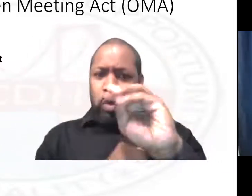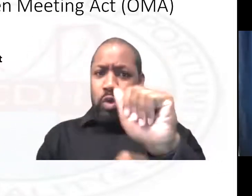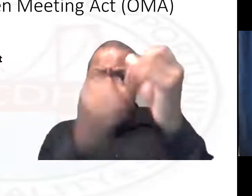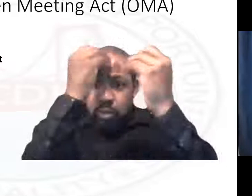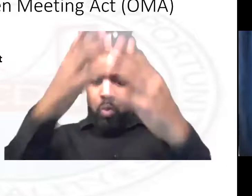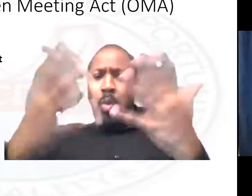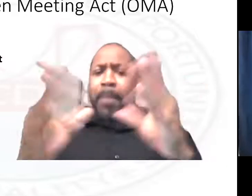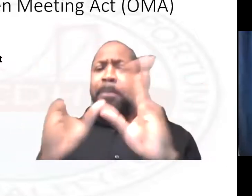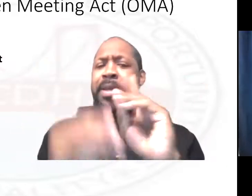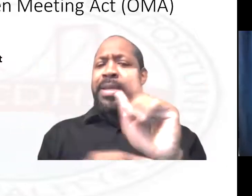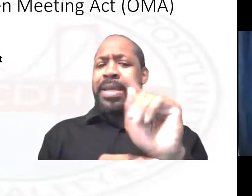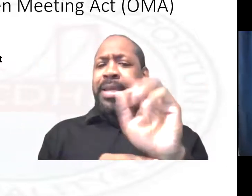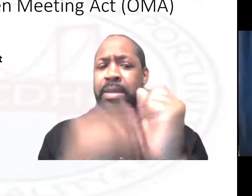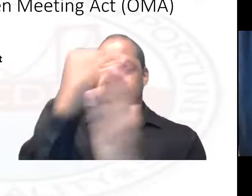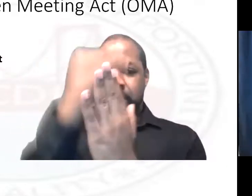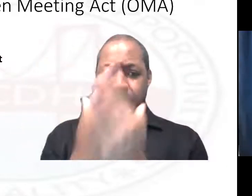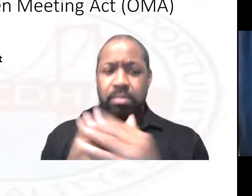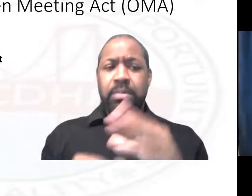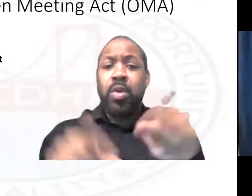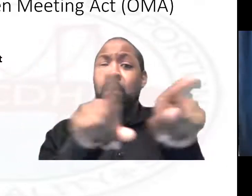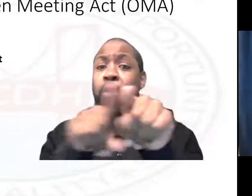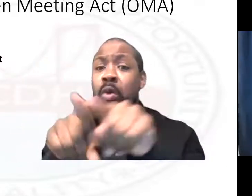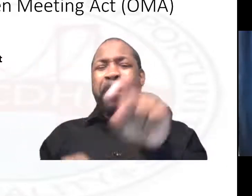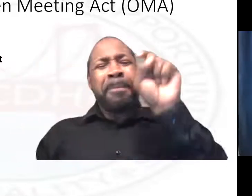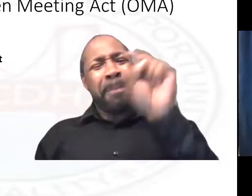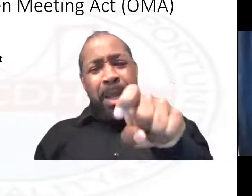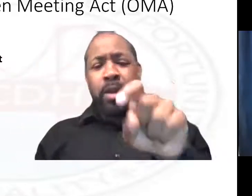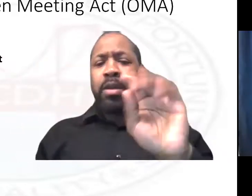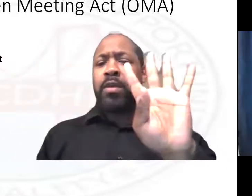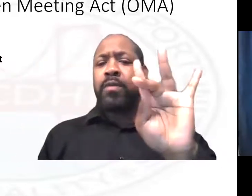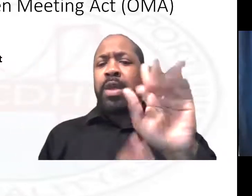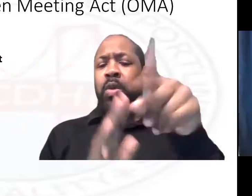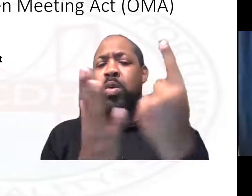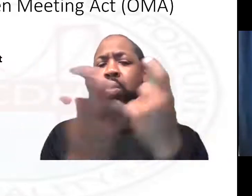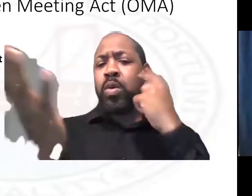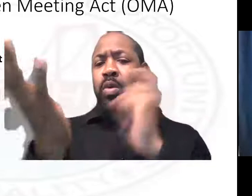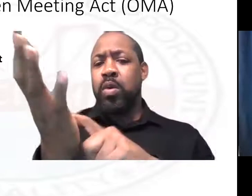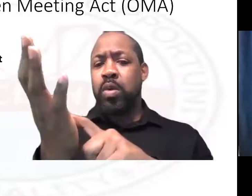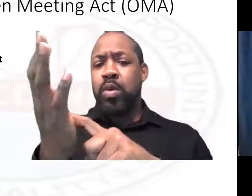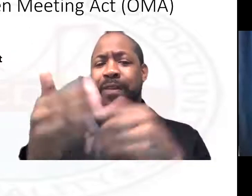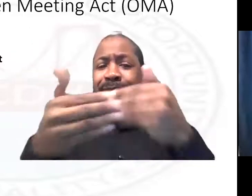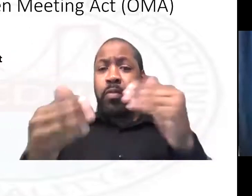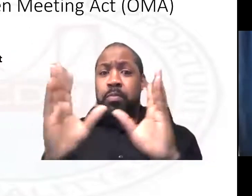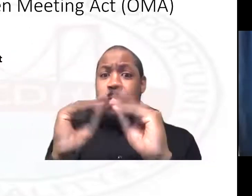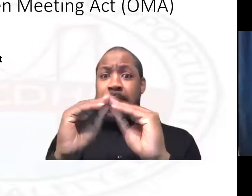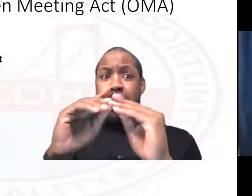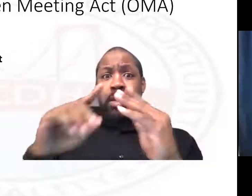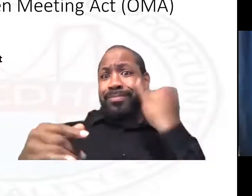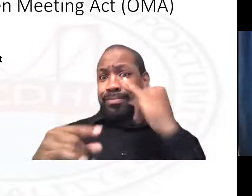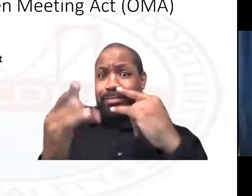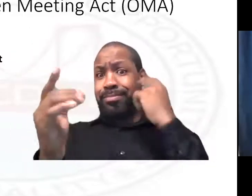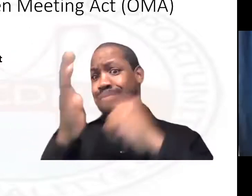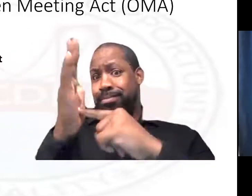needs to be publicized according to OMA, the specific date of the meeting, and also 48 hours